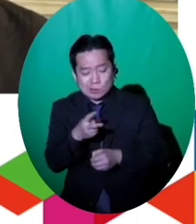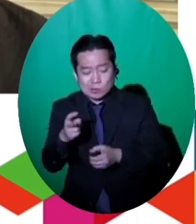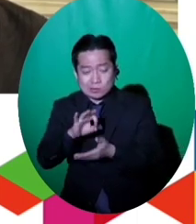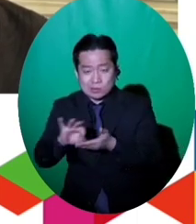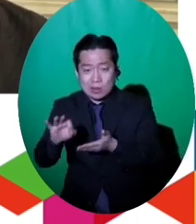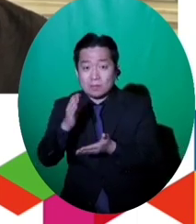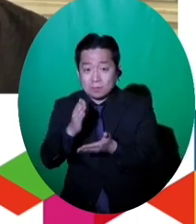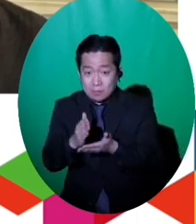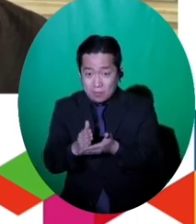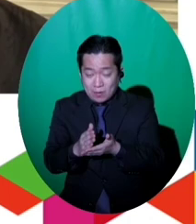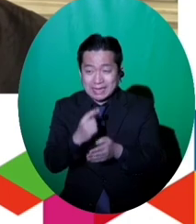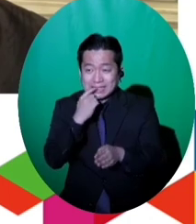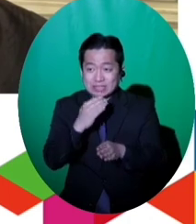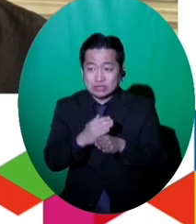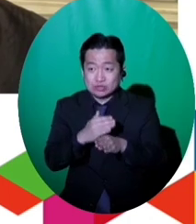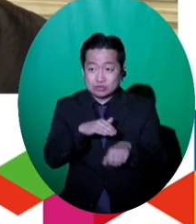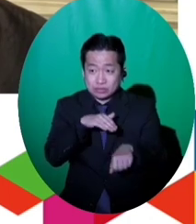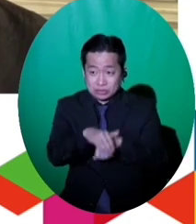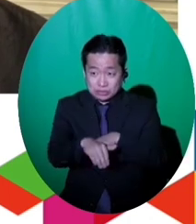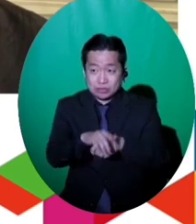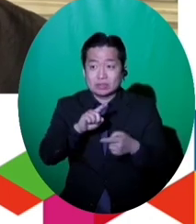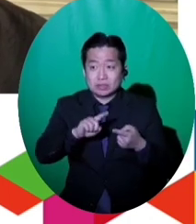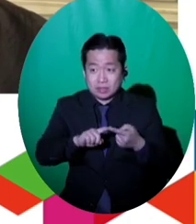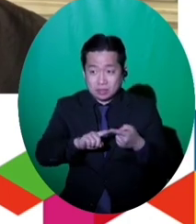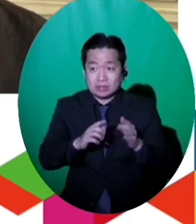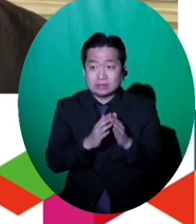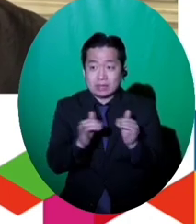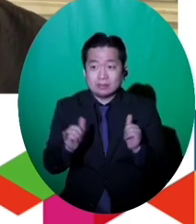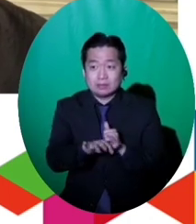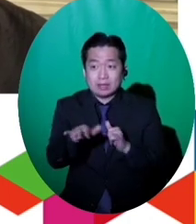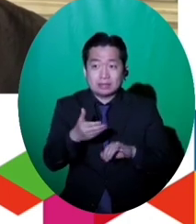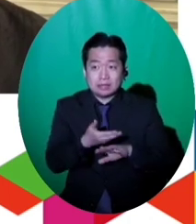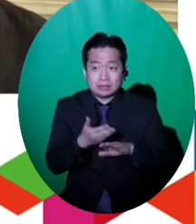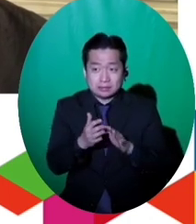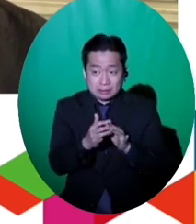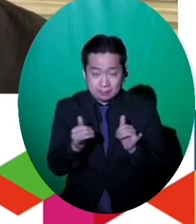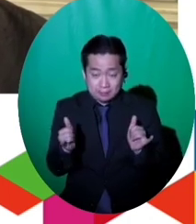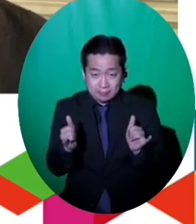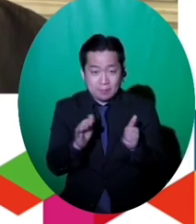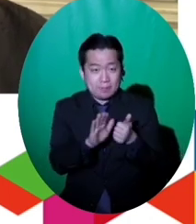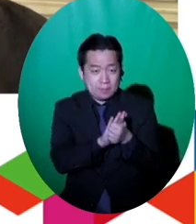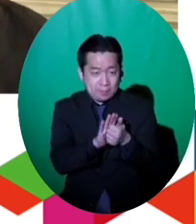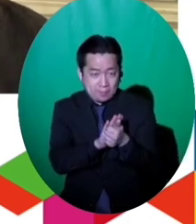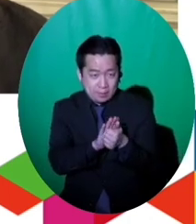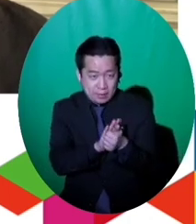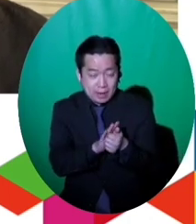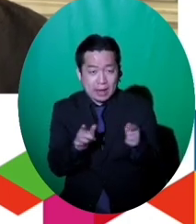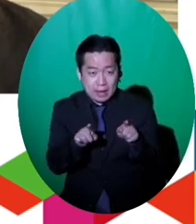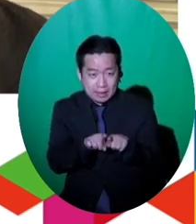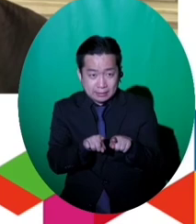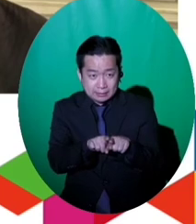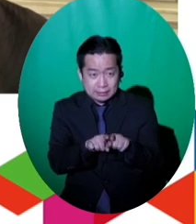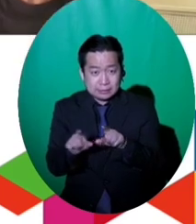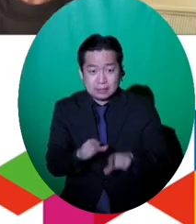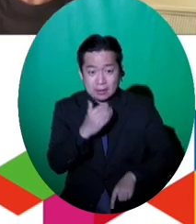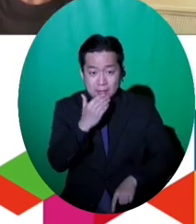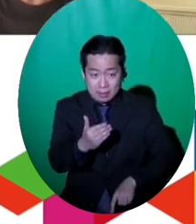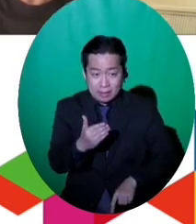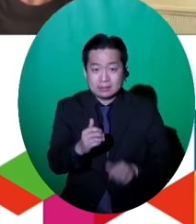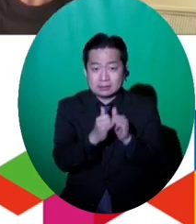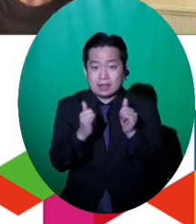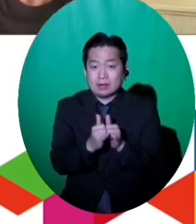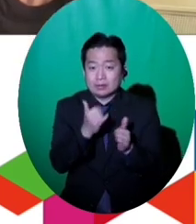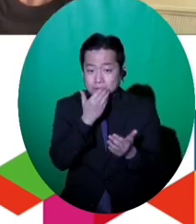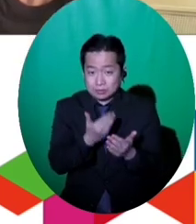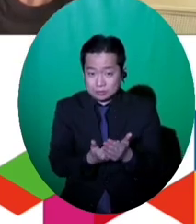actually willing to treat others and the world with respect and dignity. Yeah, I really agree. And I think